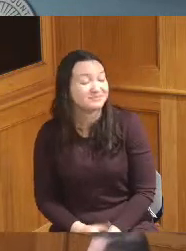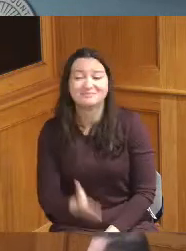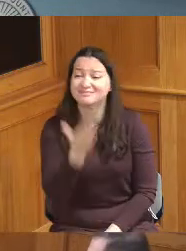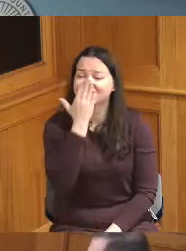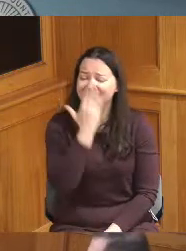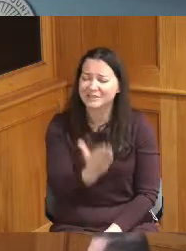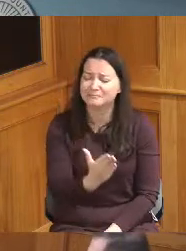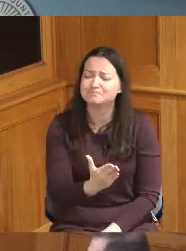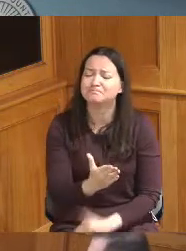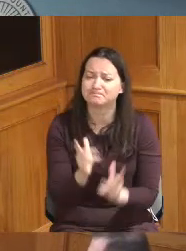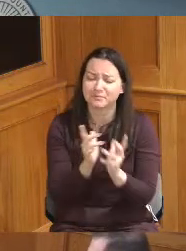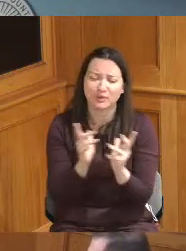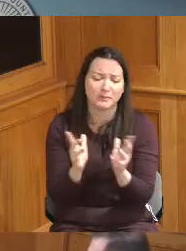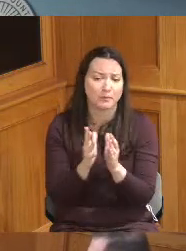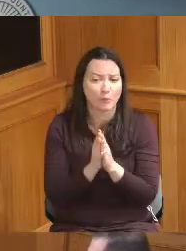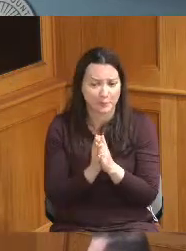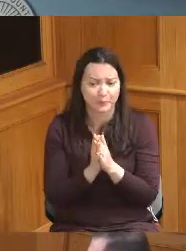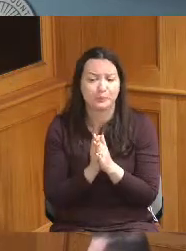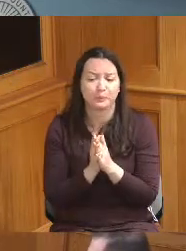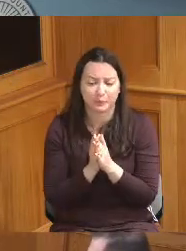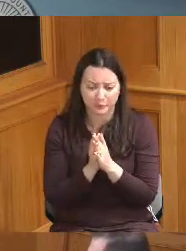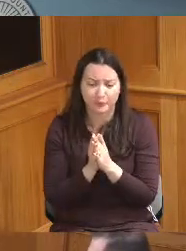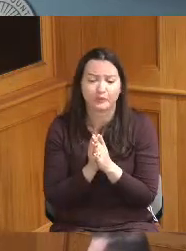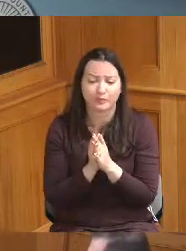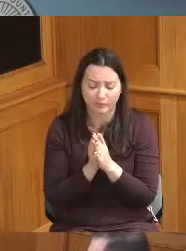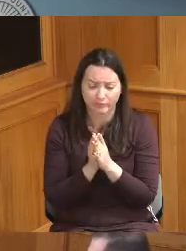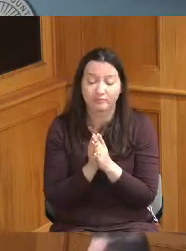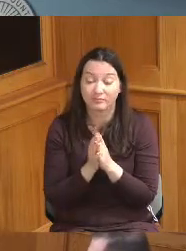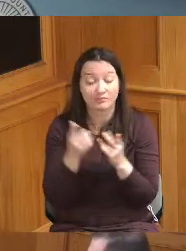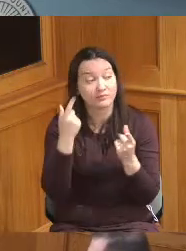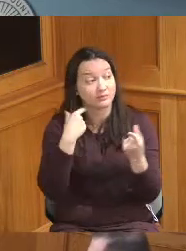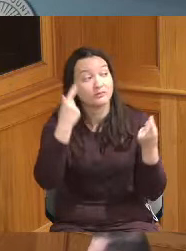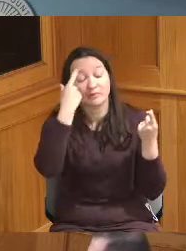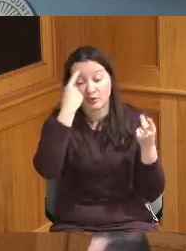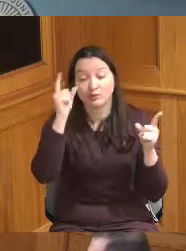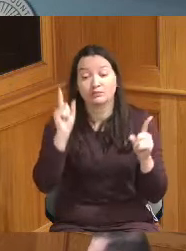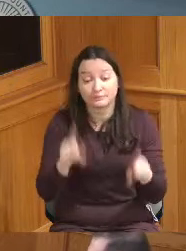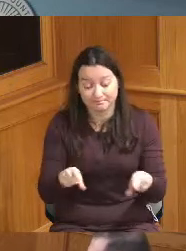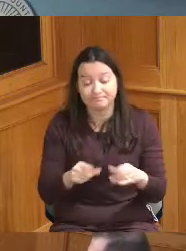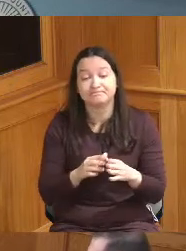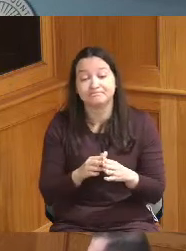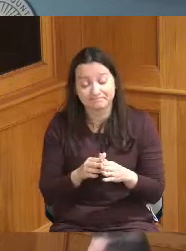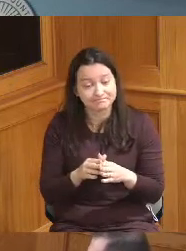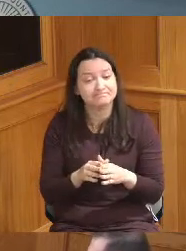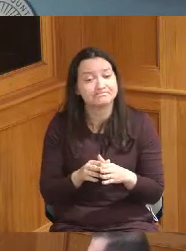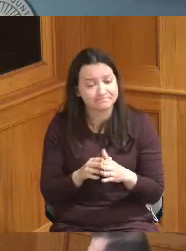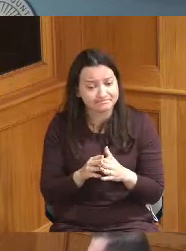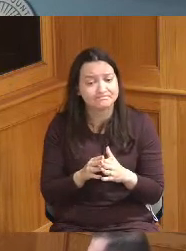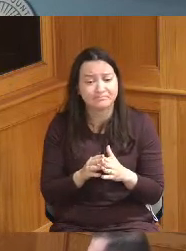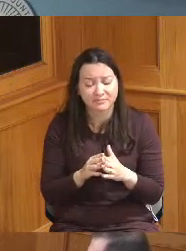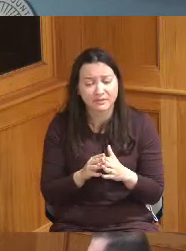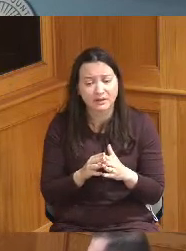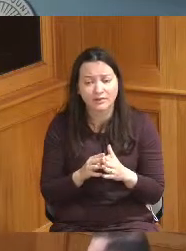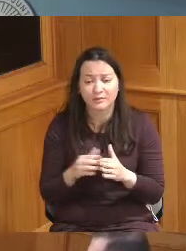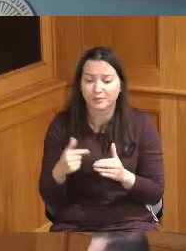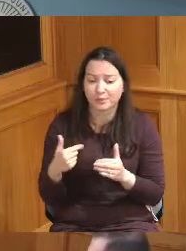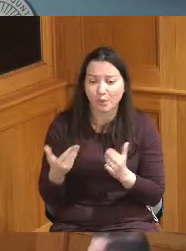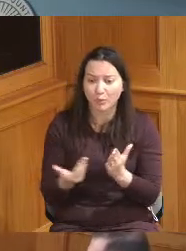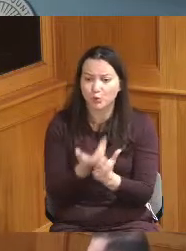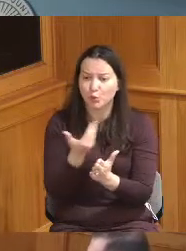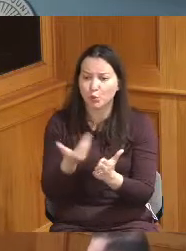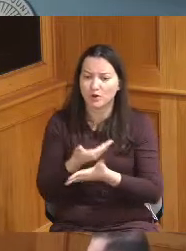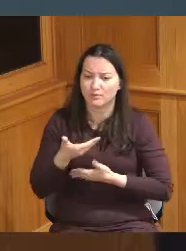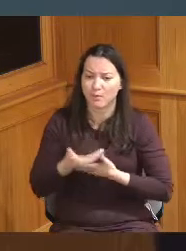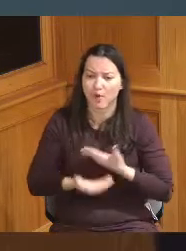Thank you very much. And I definitely agree with you on we've got to come up with a new process